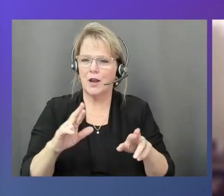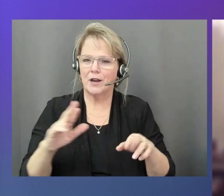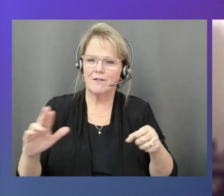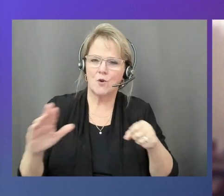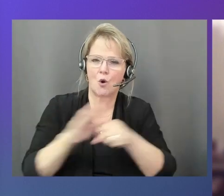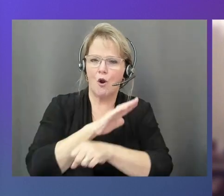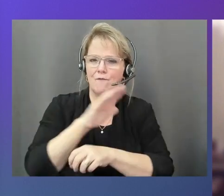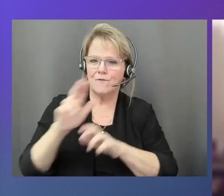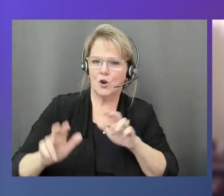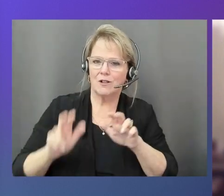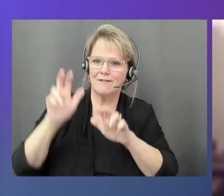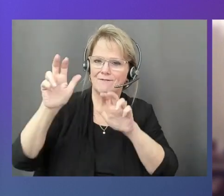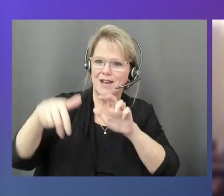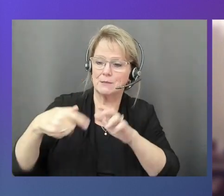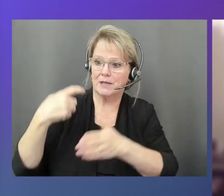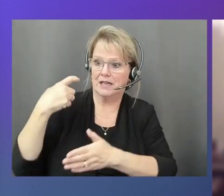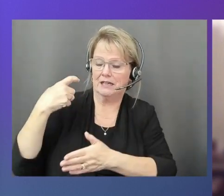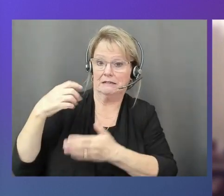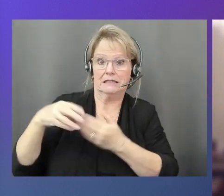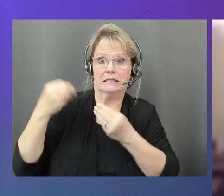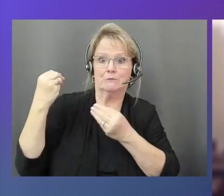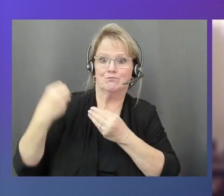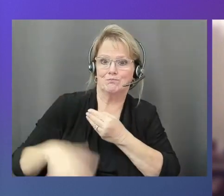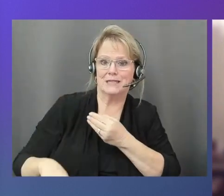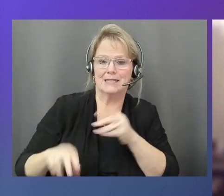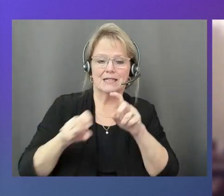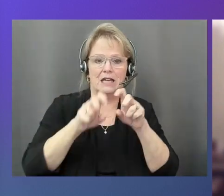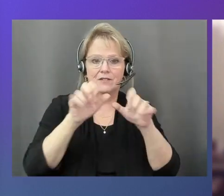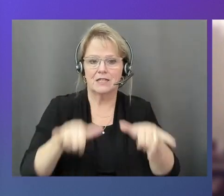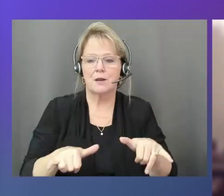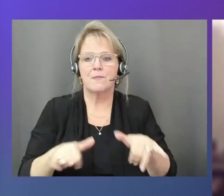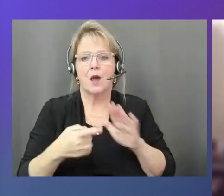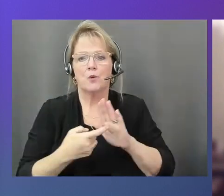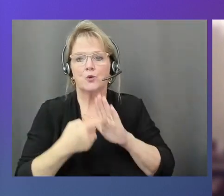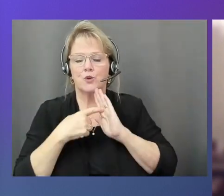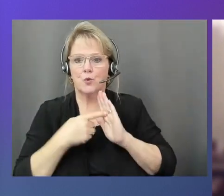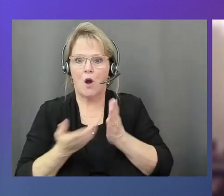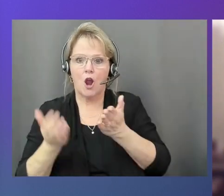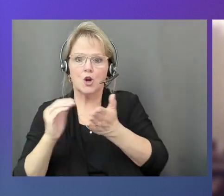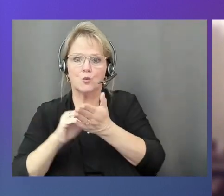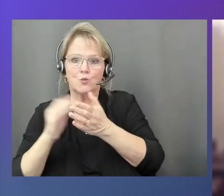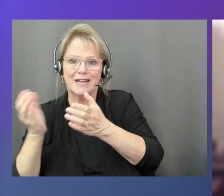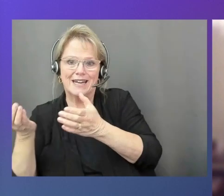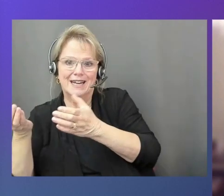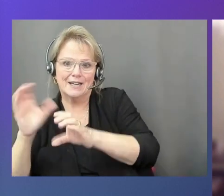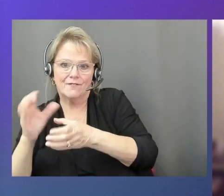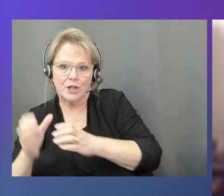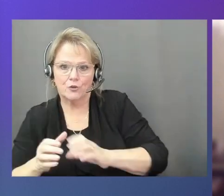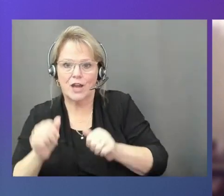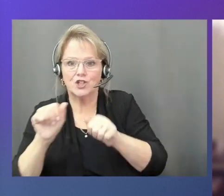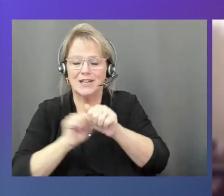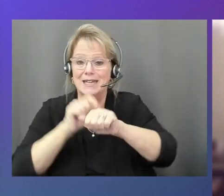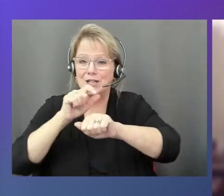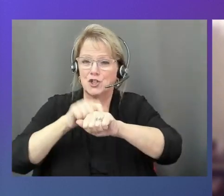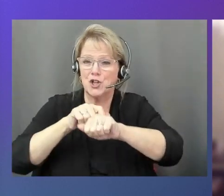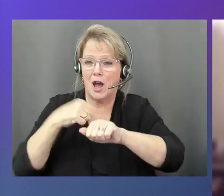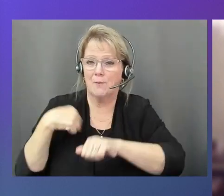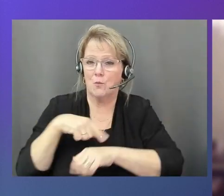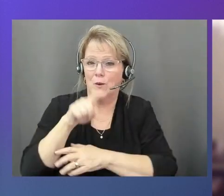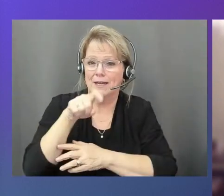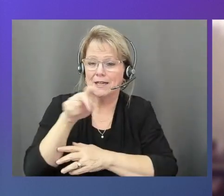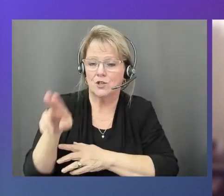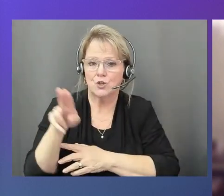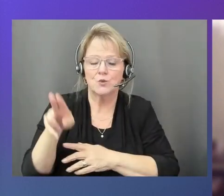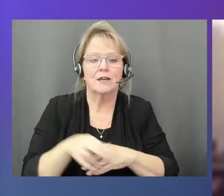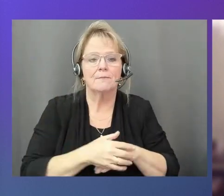system, which would require reconfiguration each time we needed to make use of it. Soon into our investigation, we came